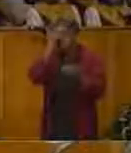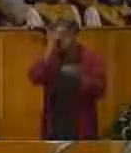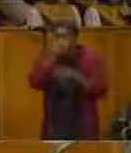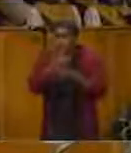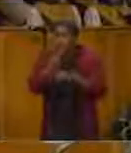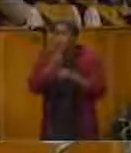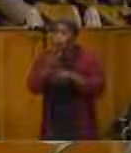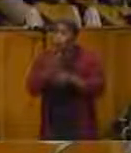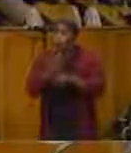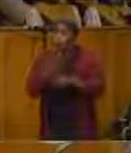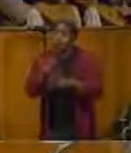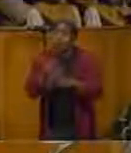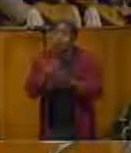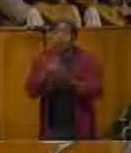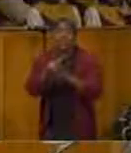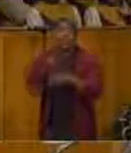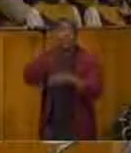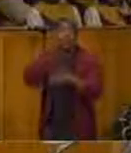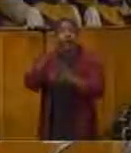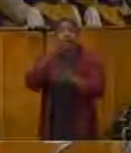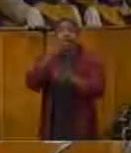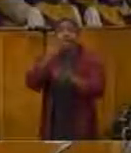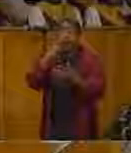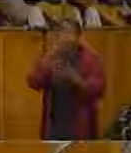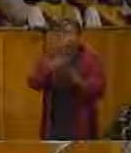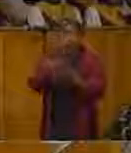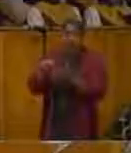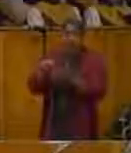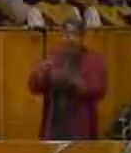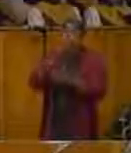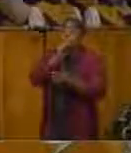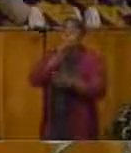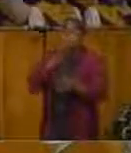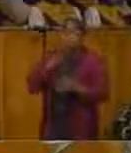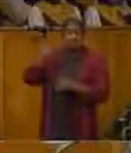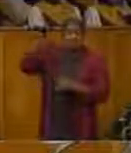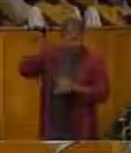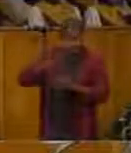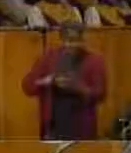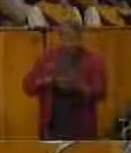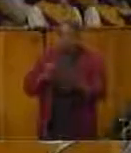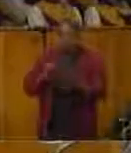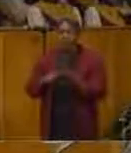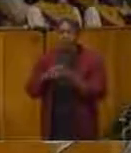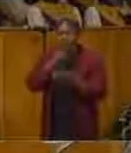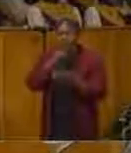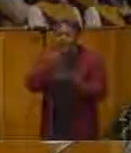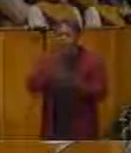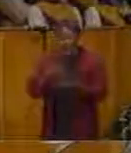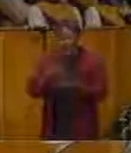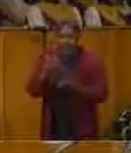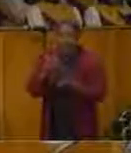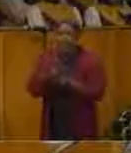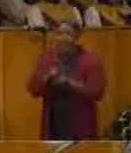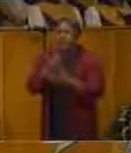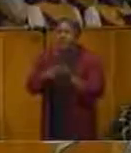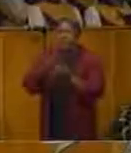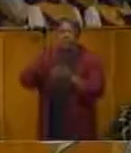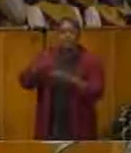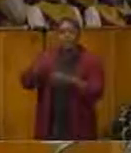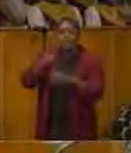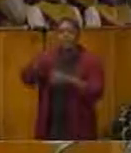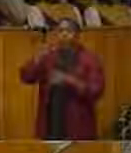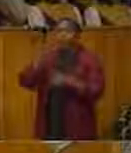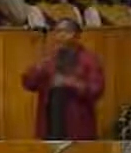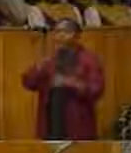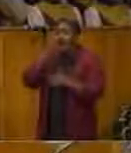that God wants you to have a private jet. I'm not here to get you to do like some preacher in Louisiana and declare, I